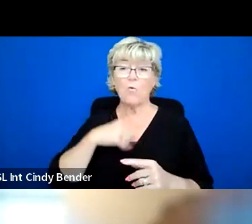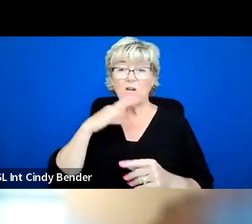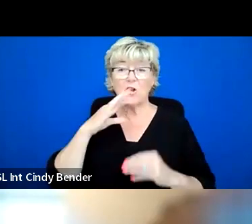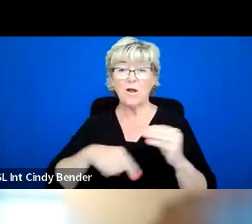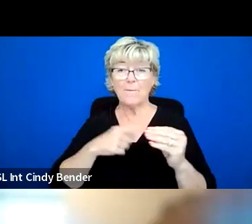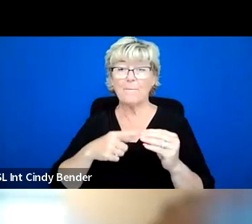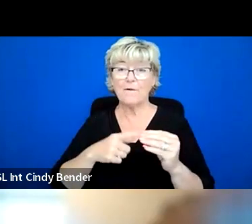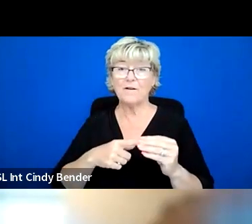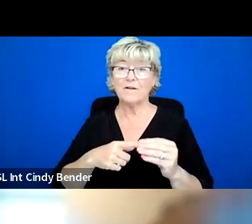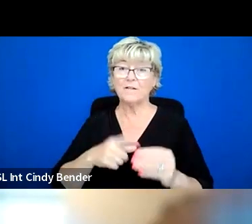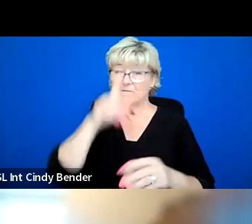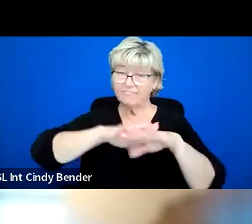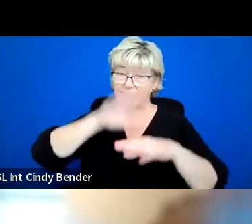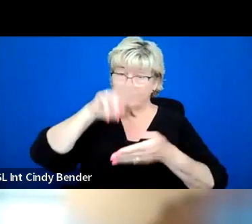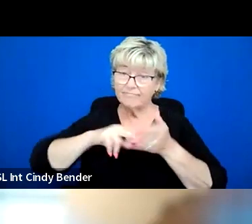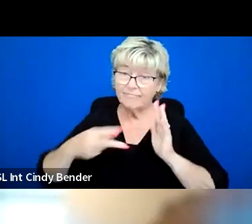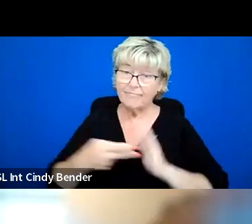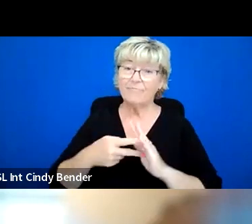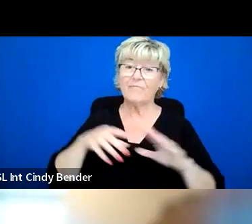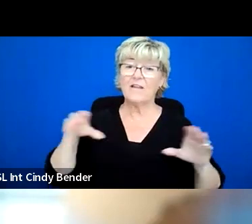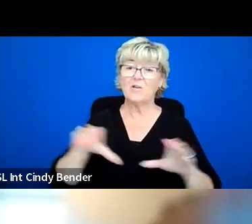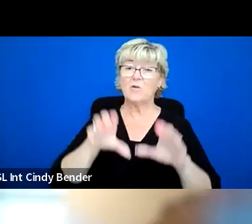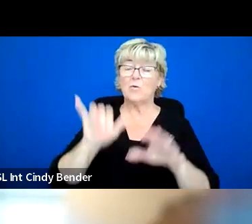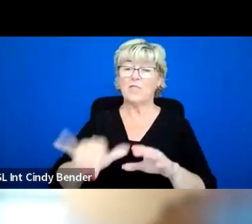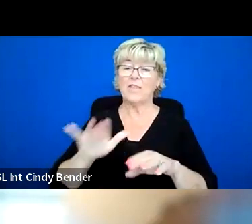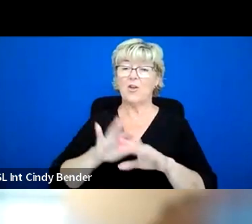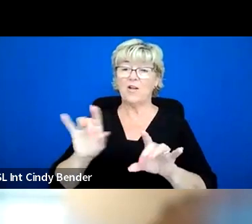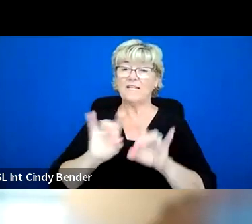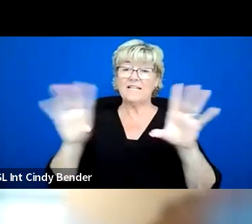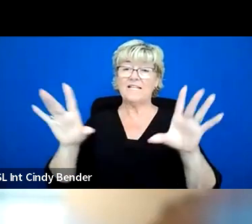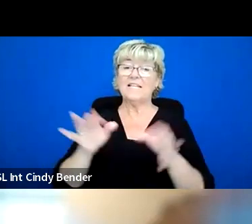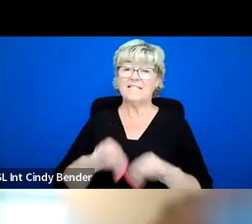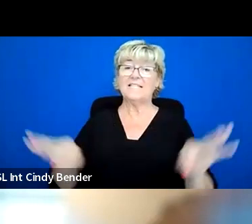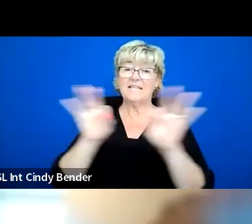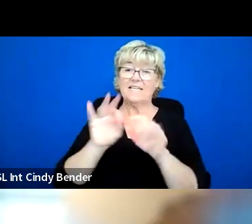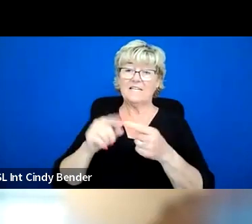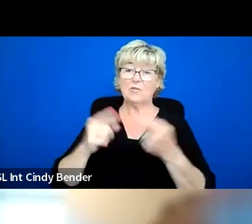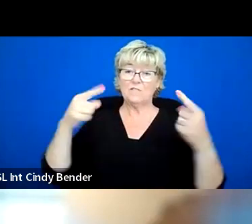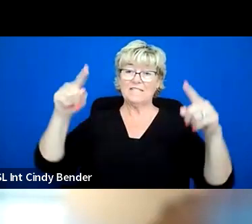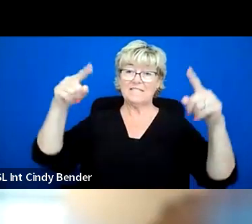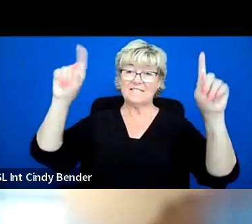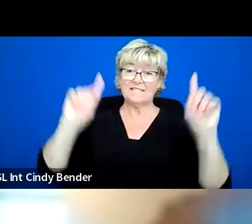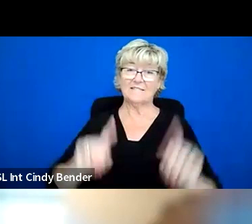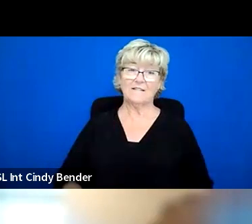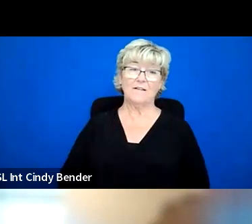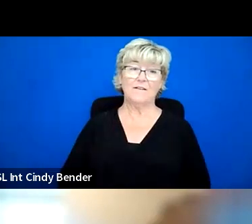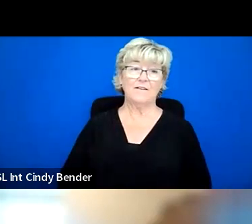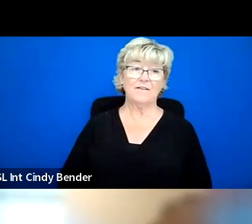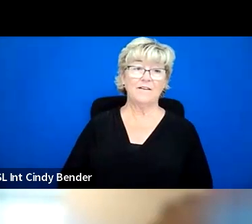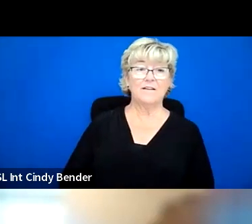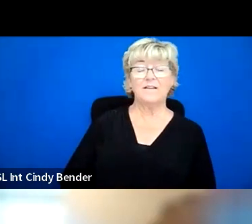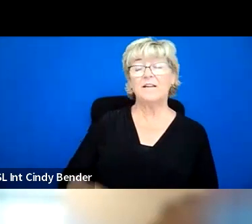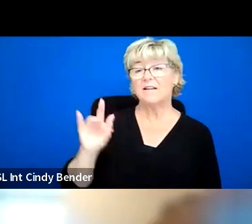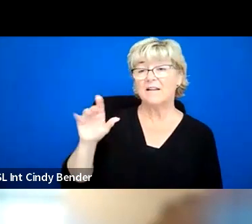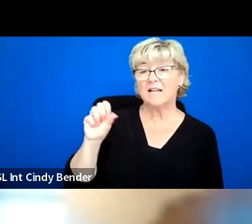Really deliberately doing that on a disaster is the key to success. Denise, I love,